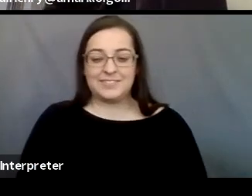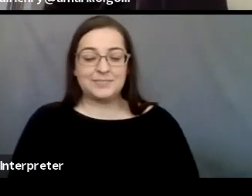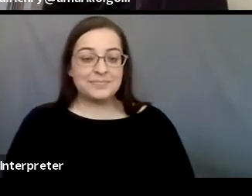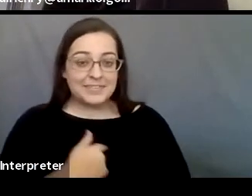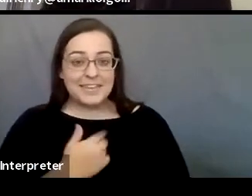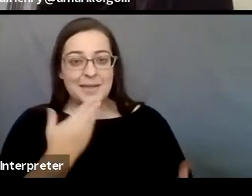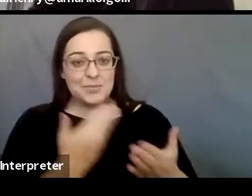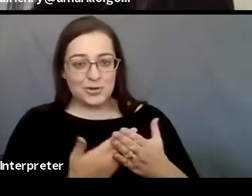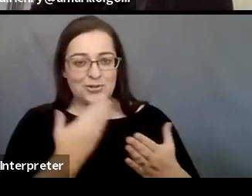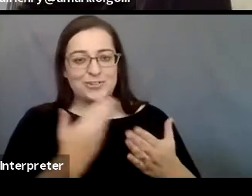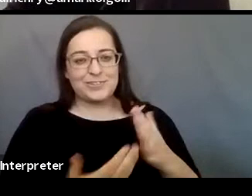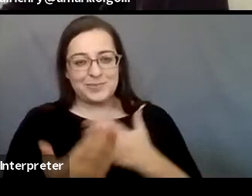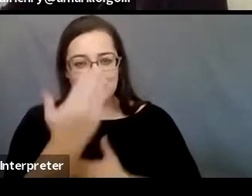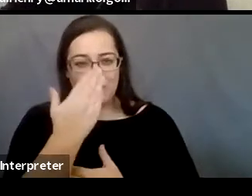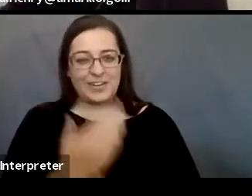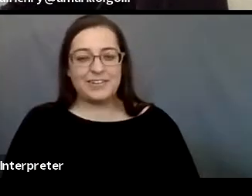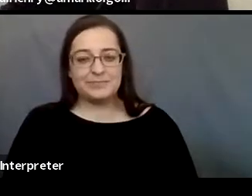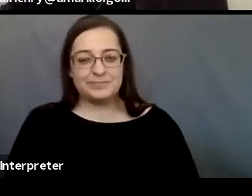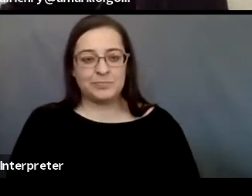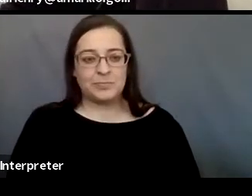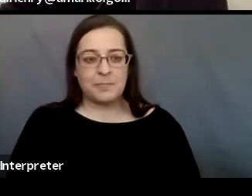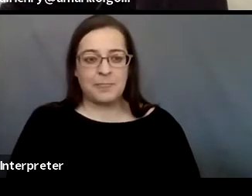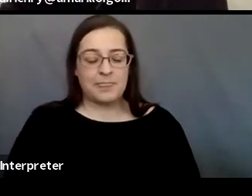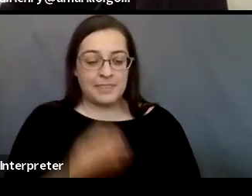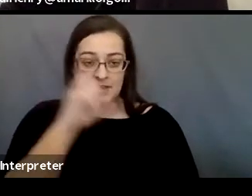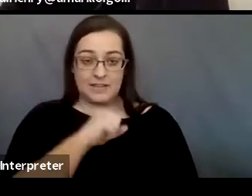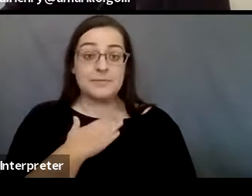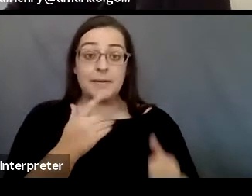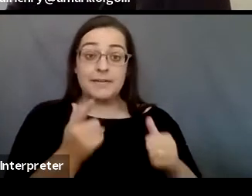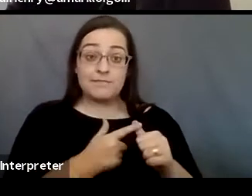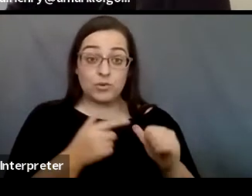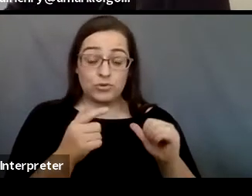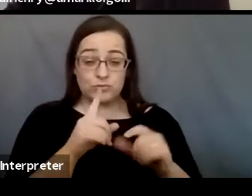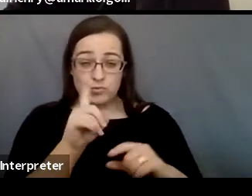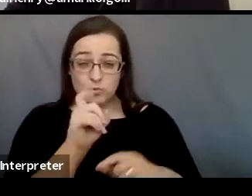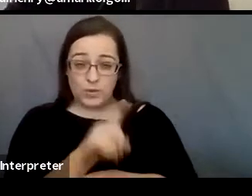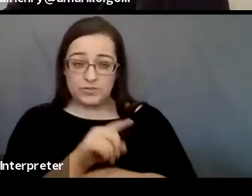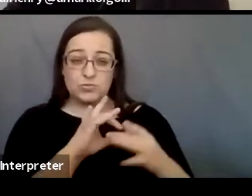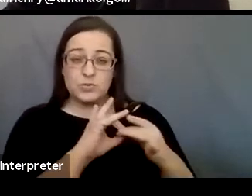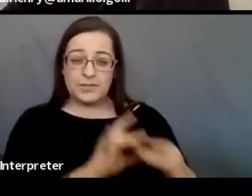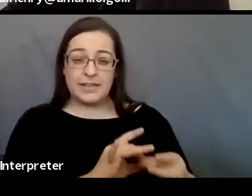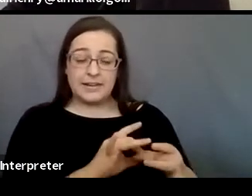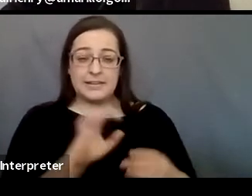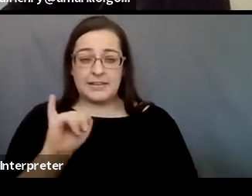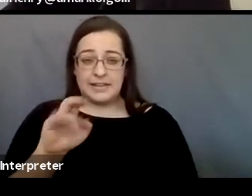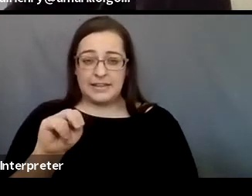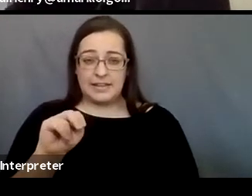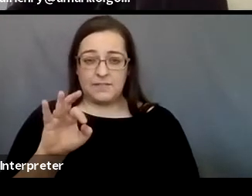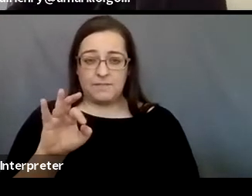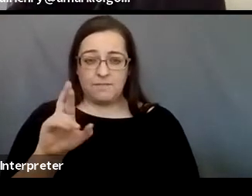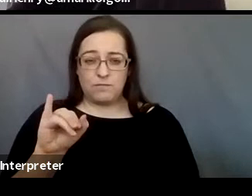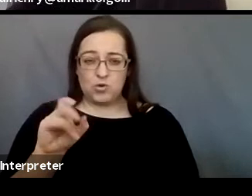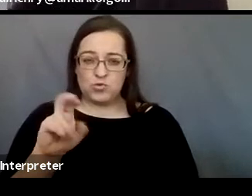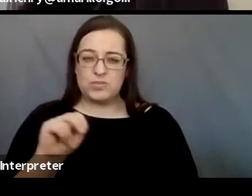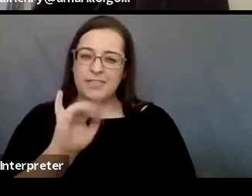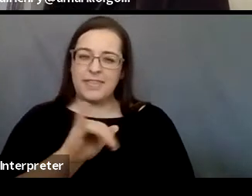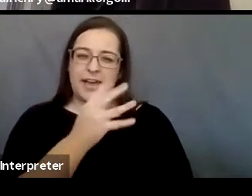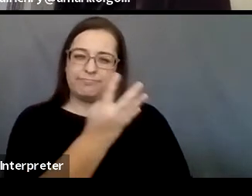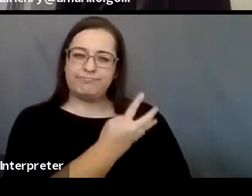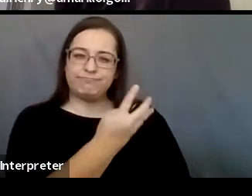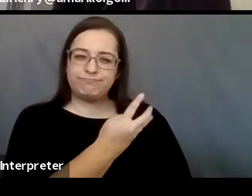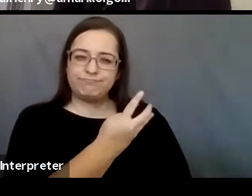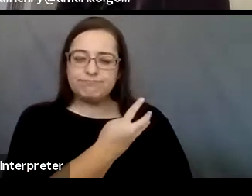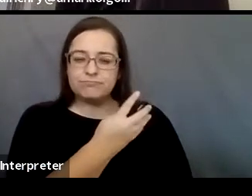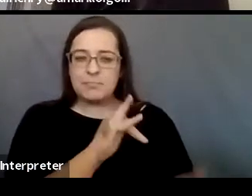I'm good. Good morning, everybody. I guess my first question is about this infusion center that has been